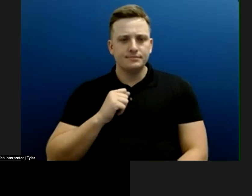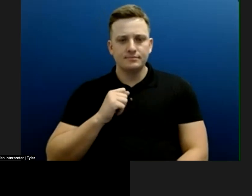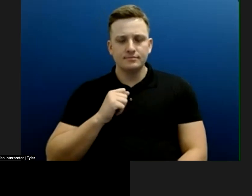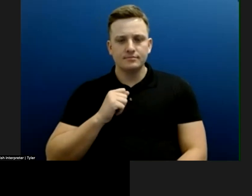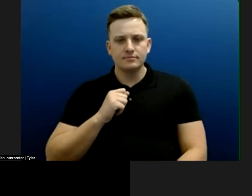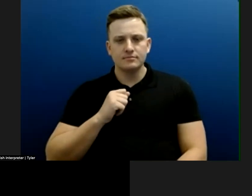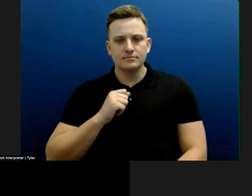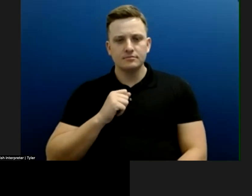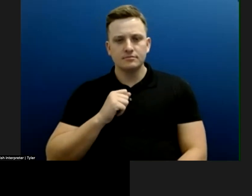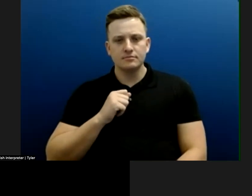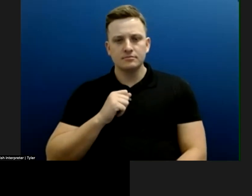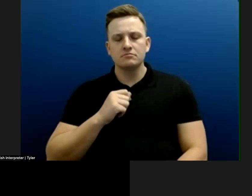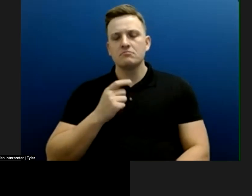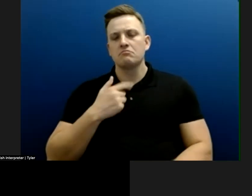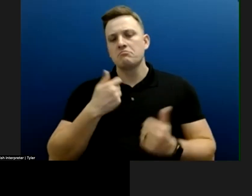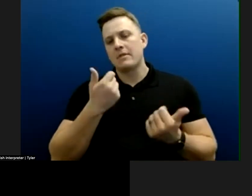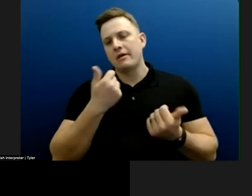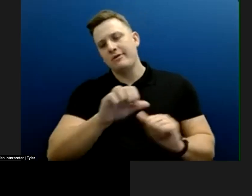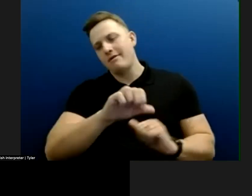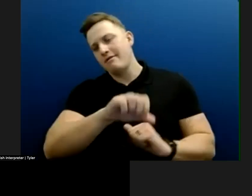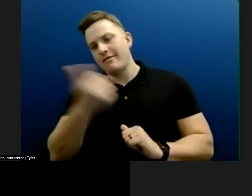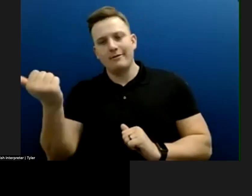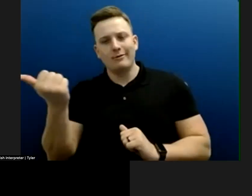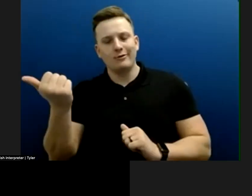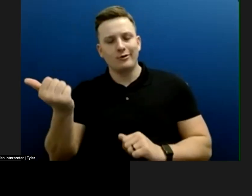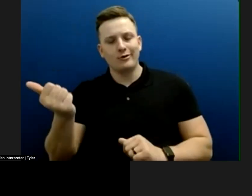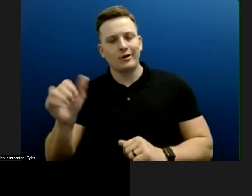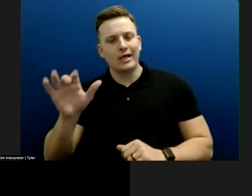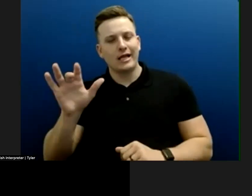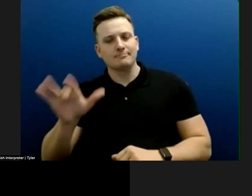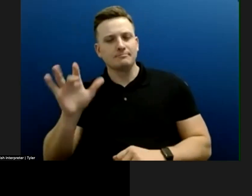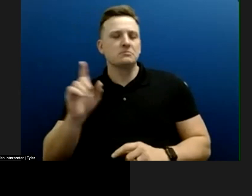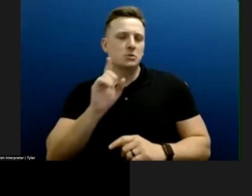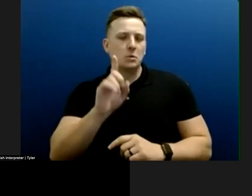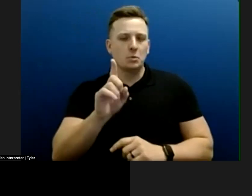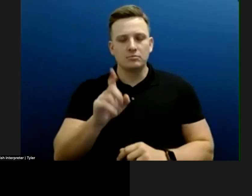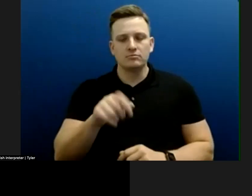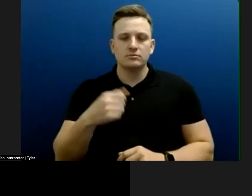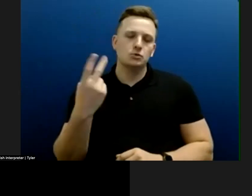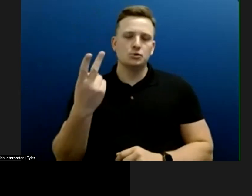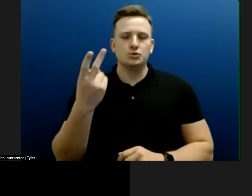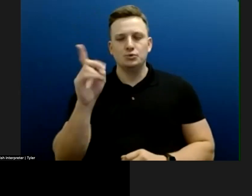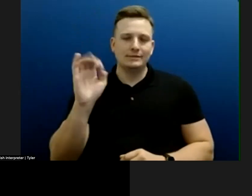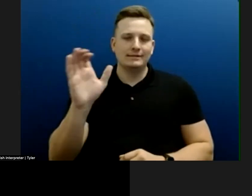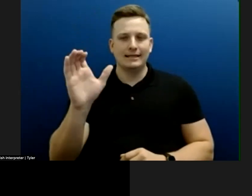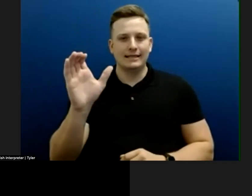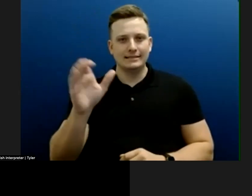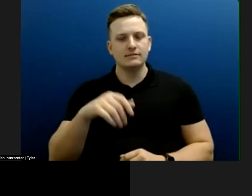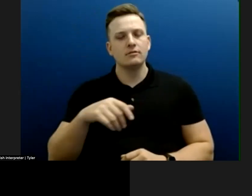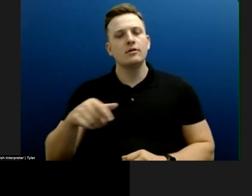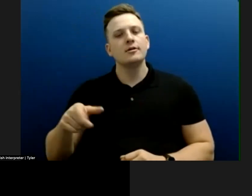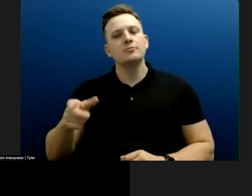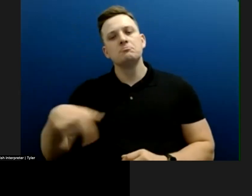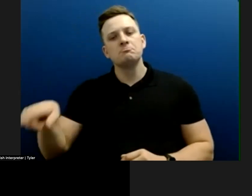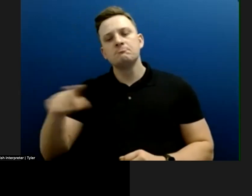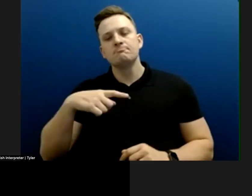I'm trying to do it a different way, so if you just bear with me for 2 seconds, that will give you time to contemplate